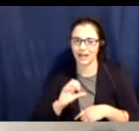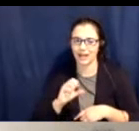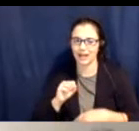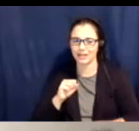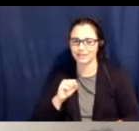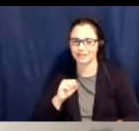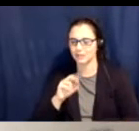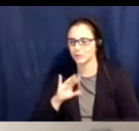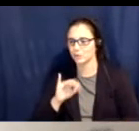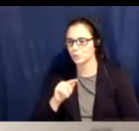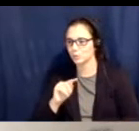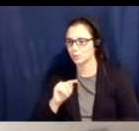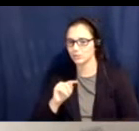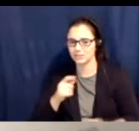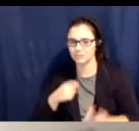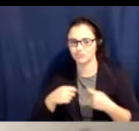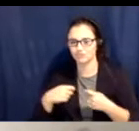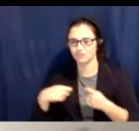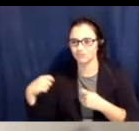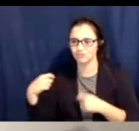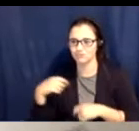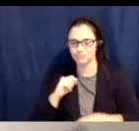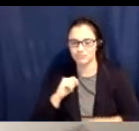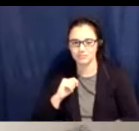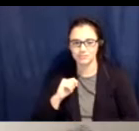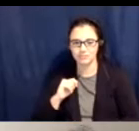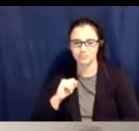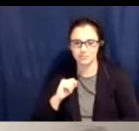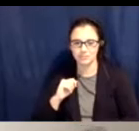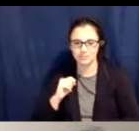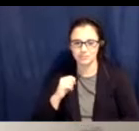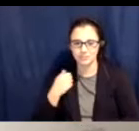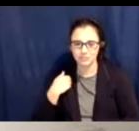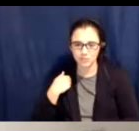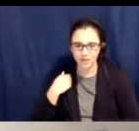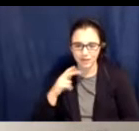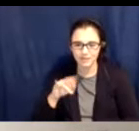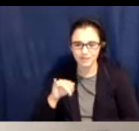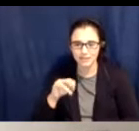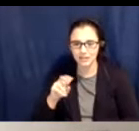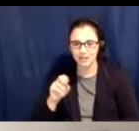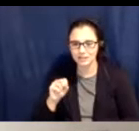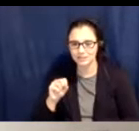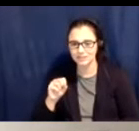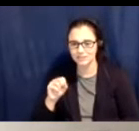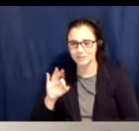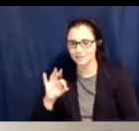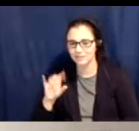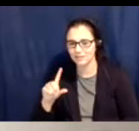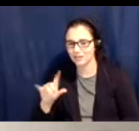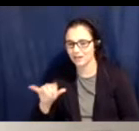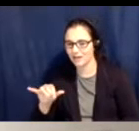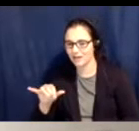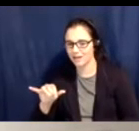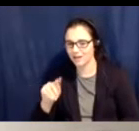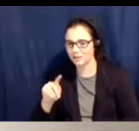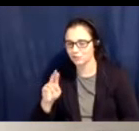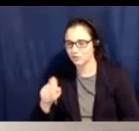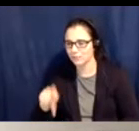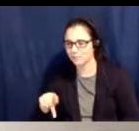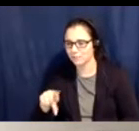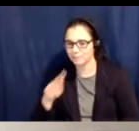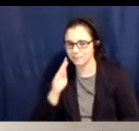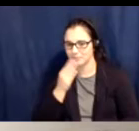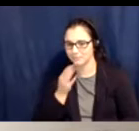So, And you've got the Venus flytrap there too. I mean, Mm. wow. yeah,